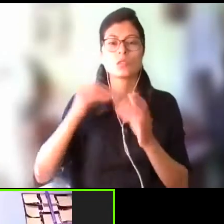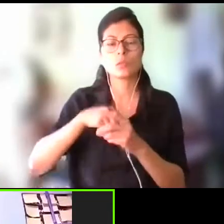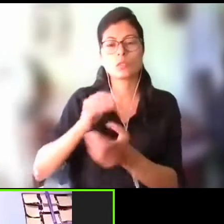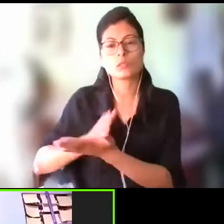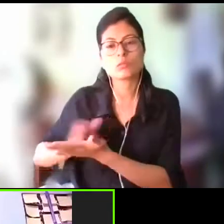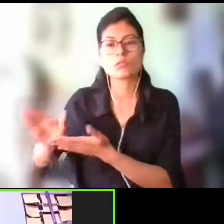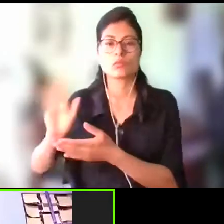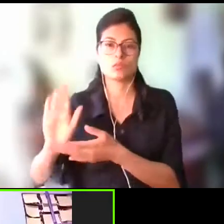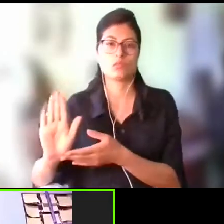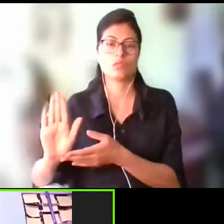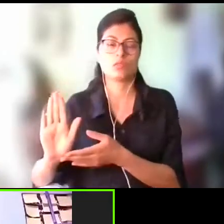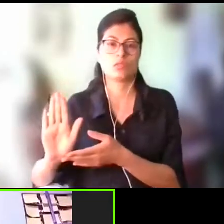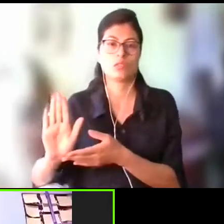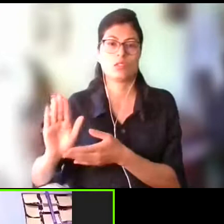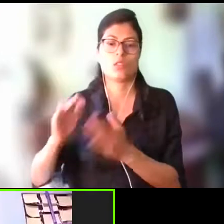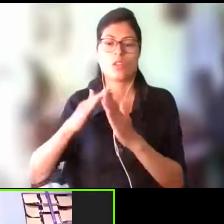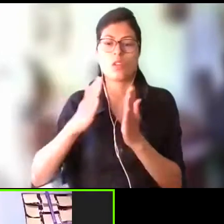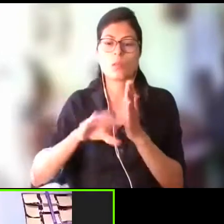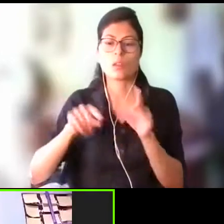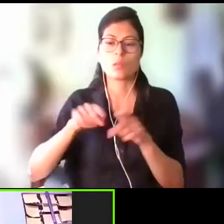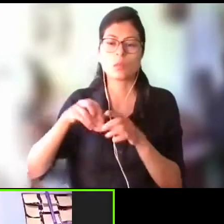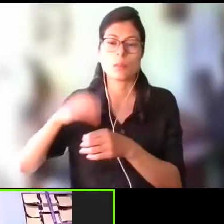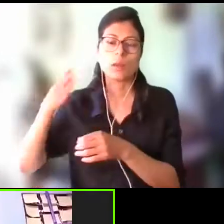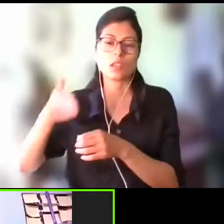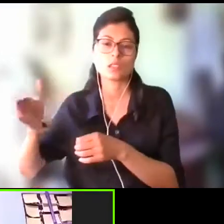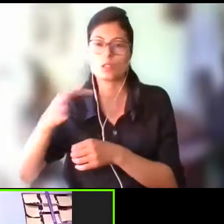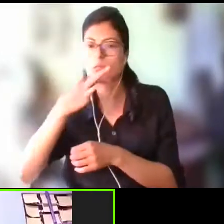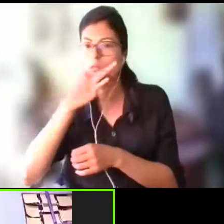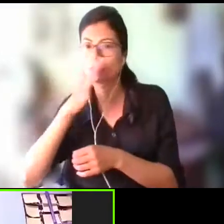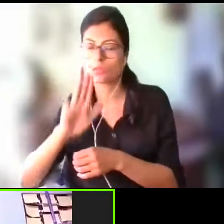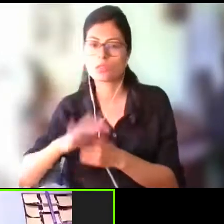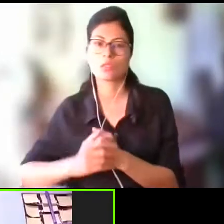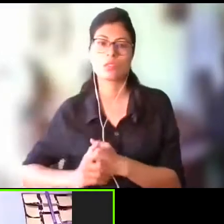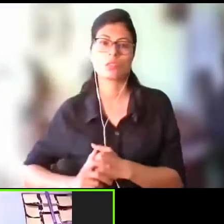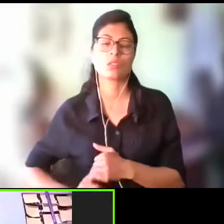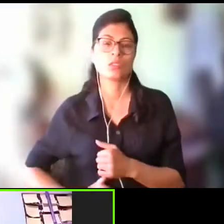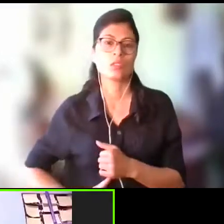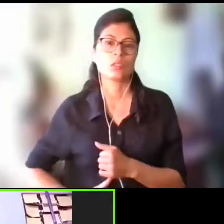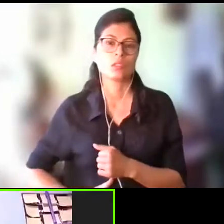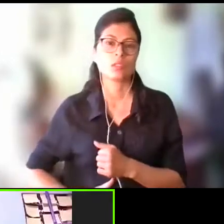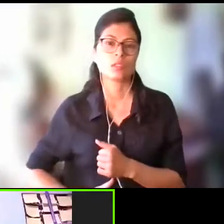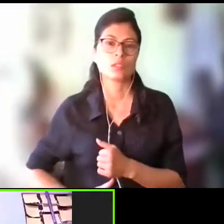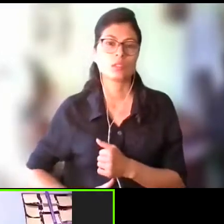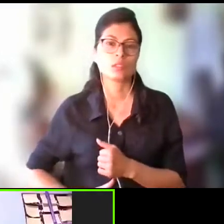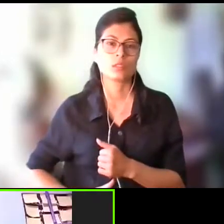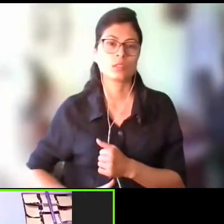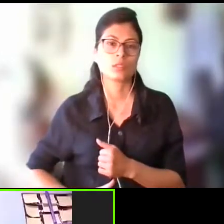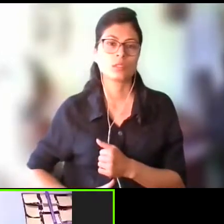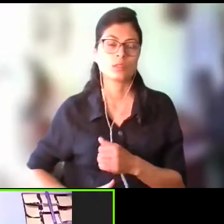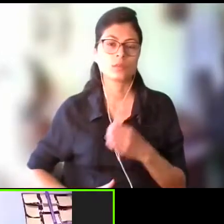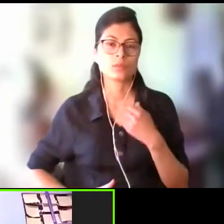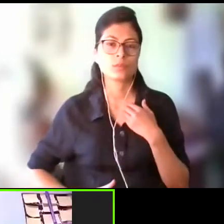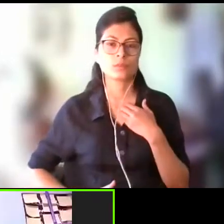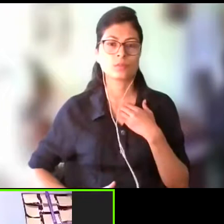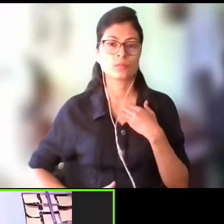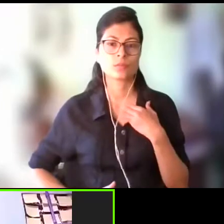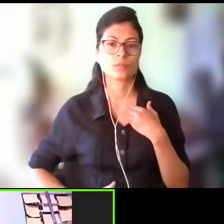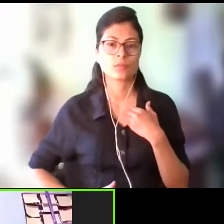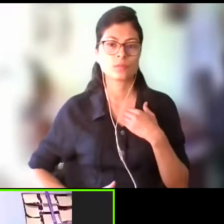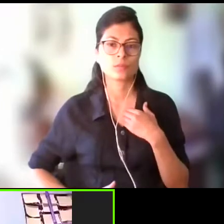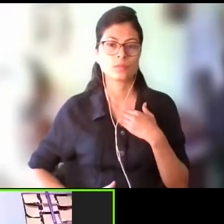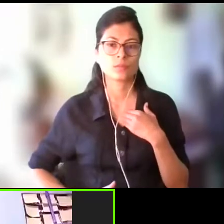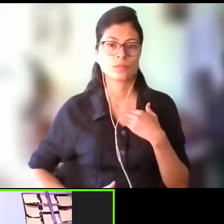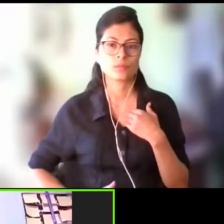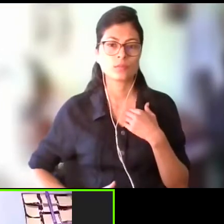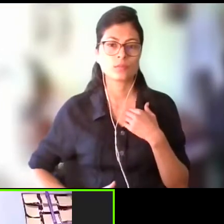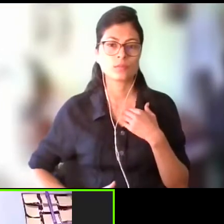Then to think of it, that this community is made up of only 10% of the indigenous, which are barbarians. It is a more tragic issue considering that